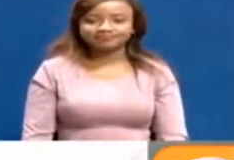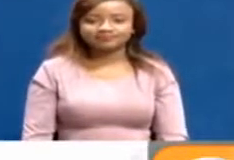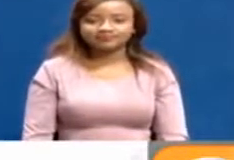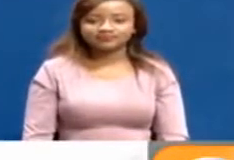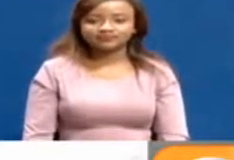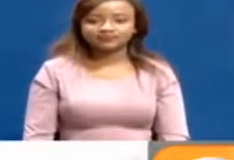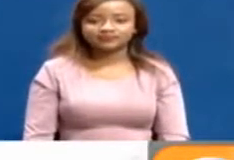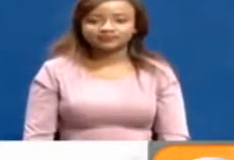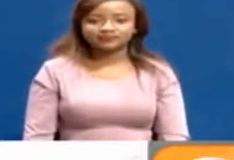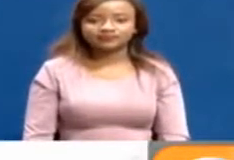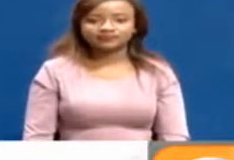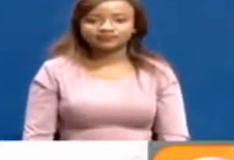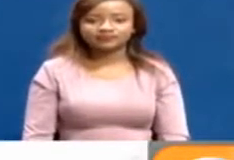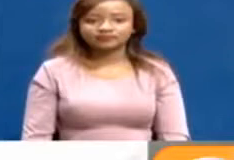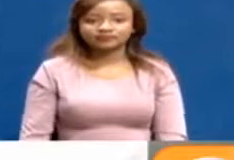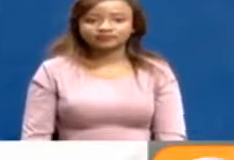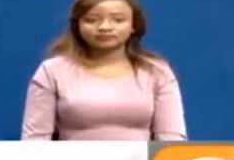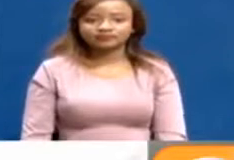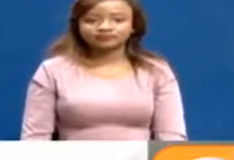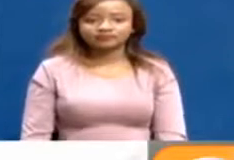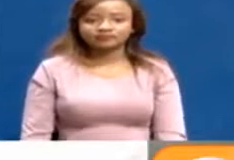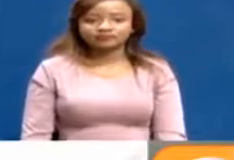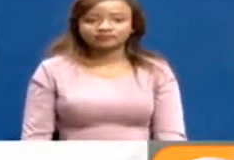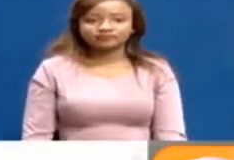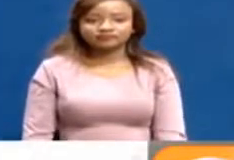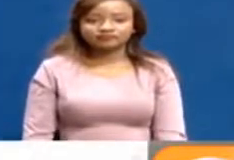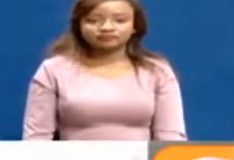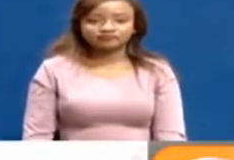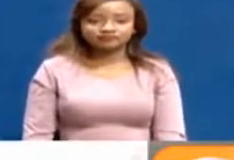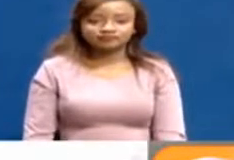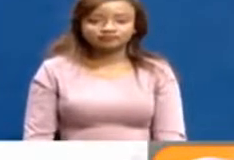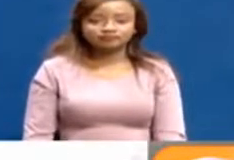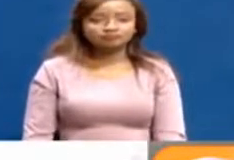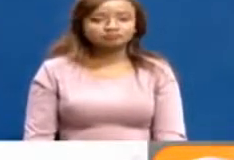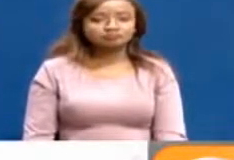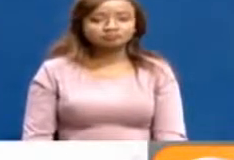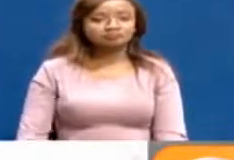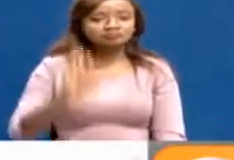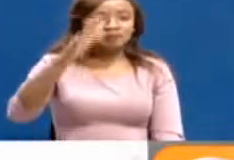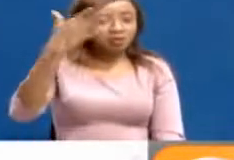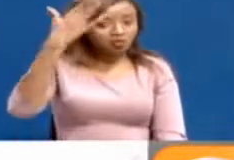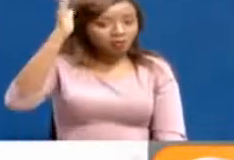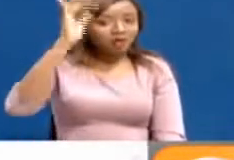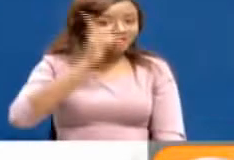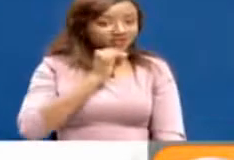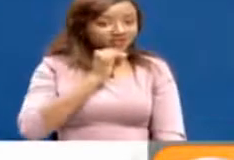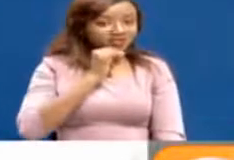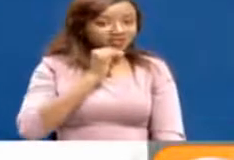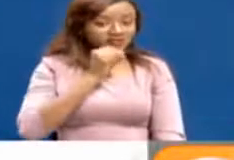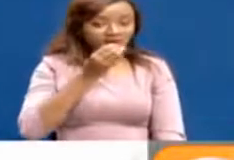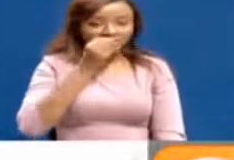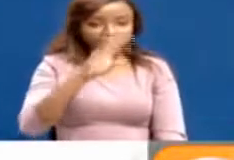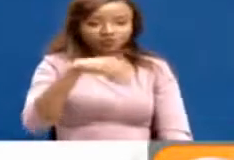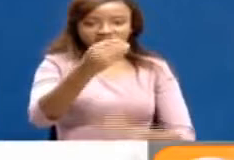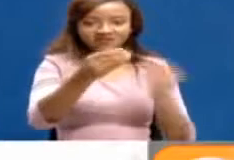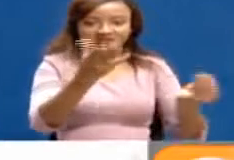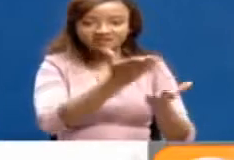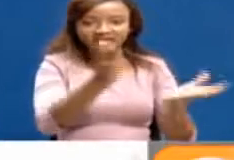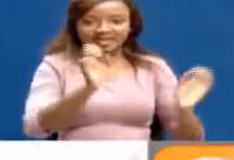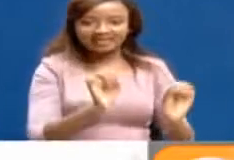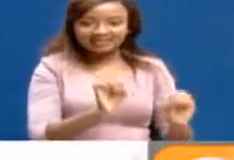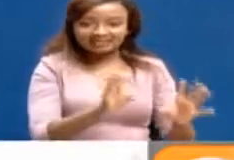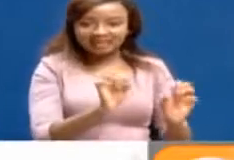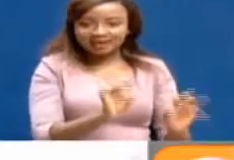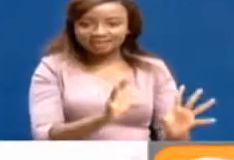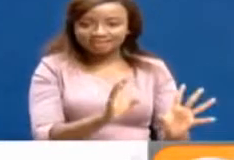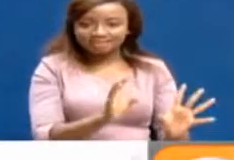you are in tune with the food distribution to the informal sector. Are you up to speed with